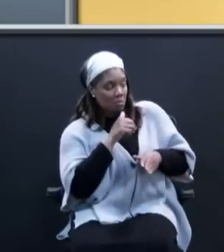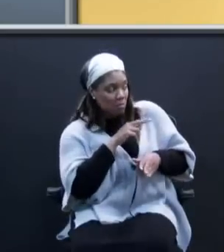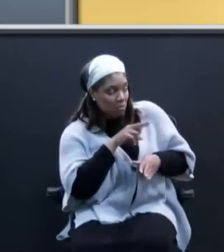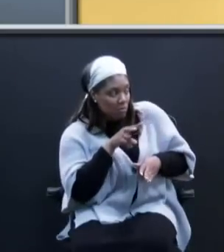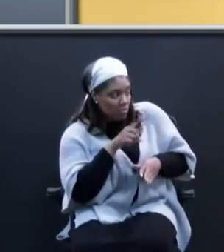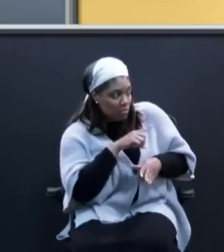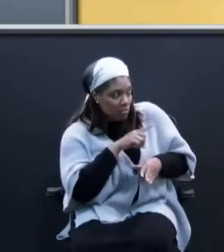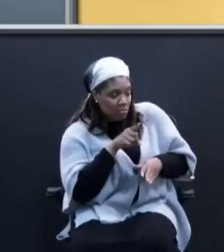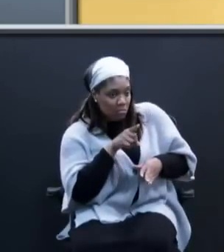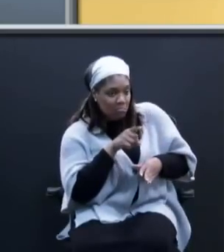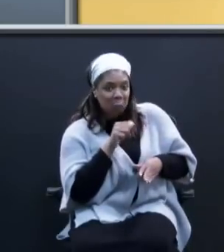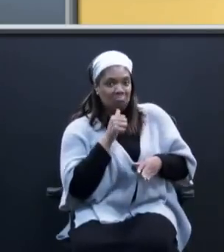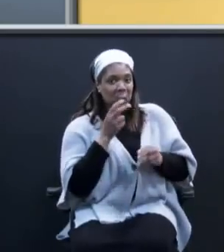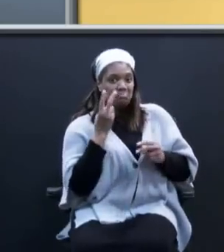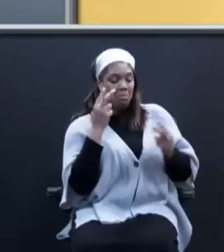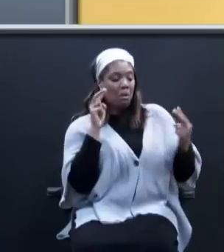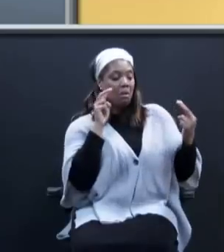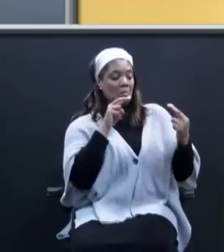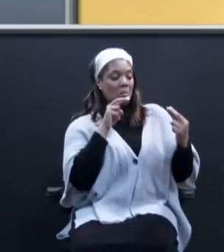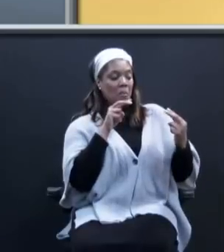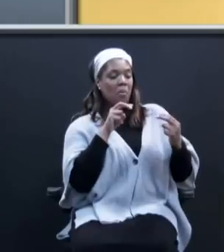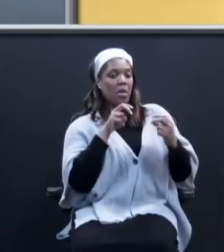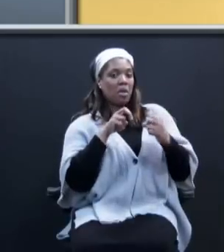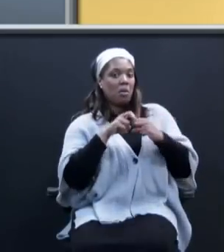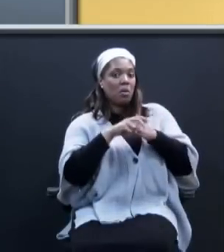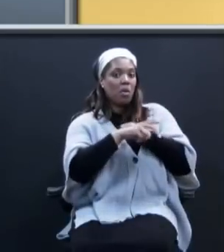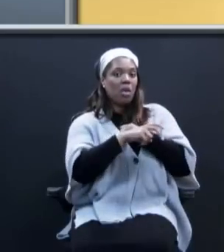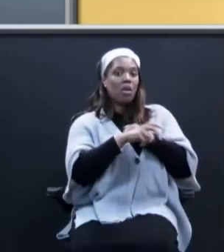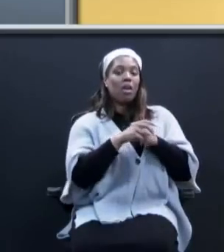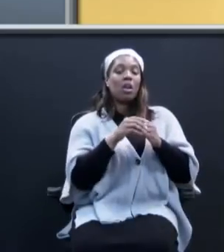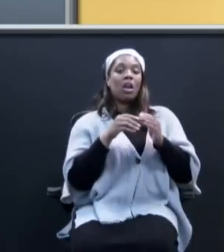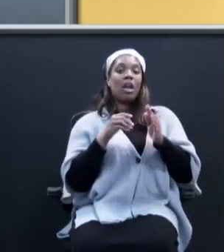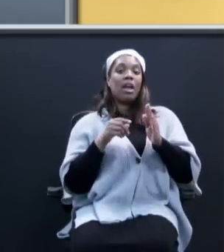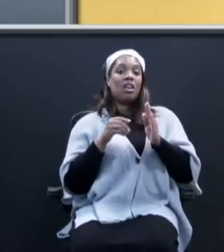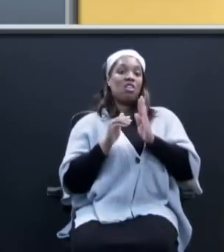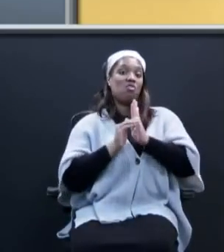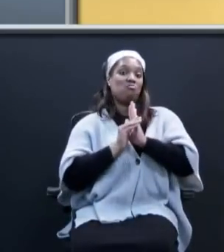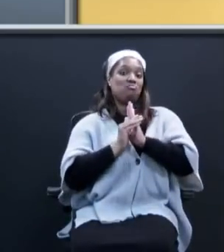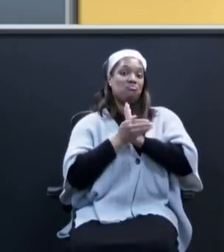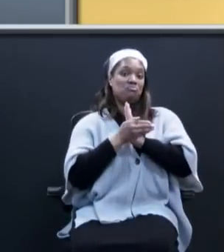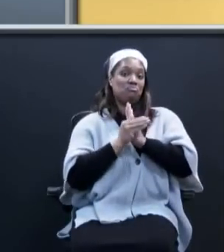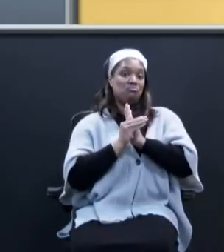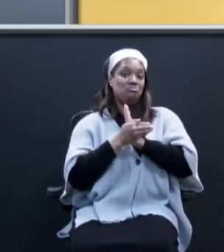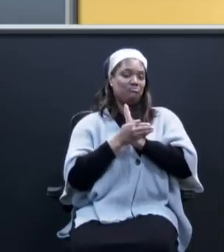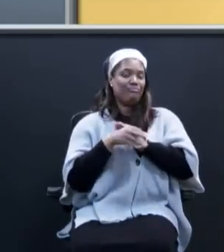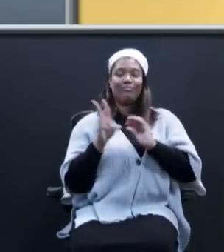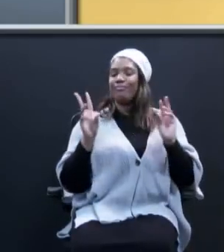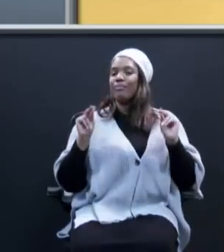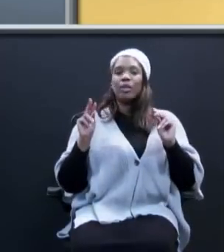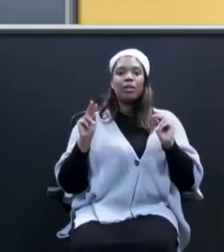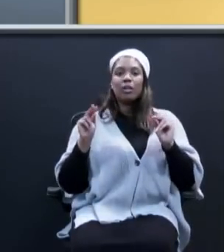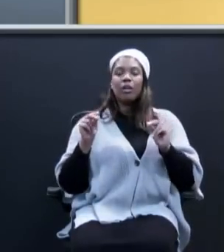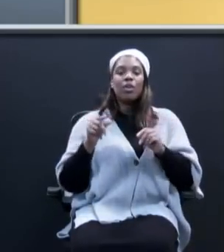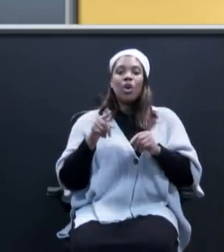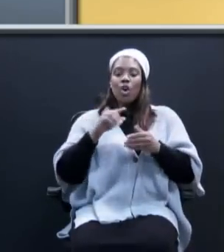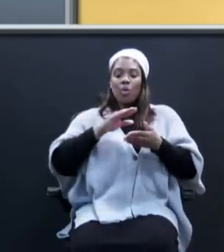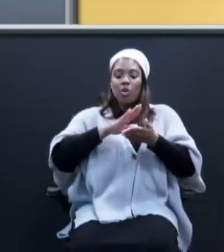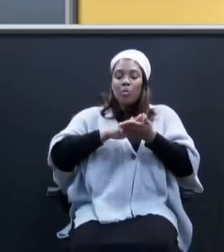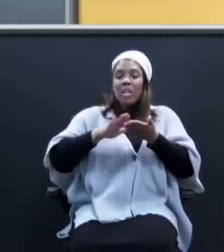on everybody. Once you come out of that blood, you're supposed to walk the walk. When once you come out of that water.